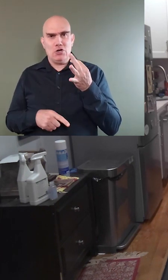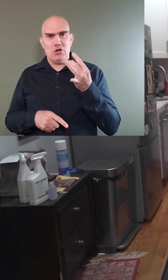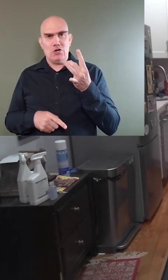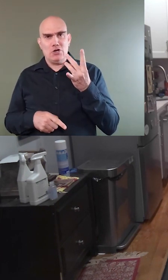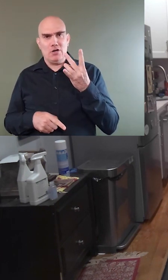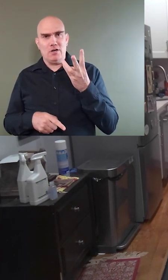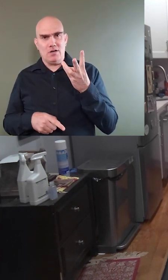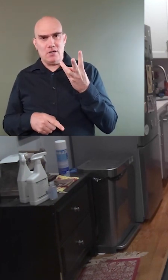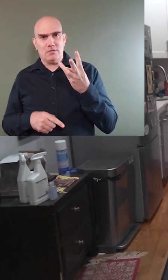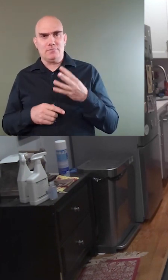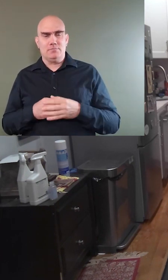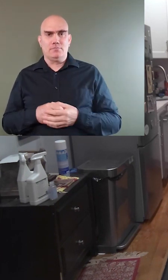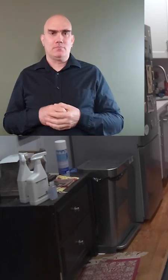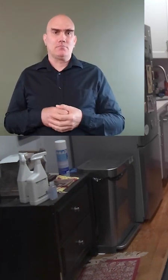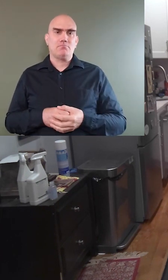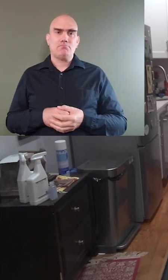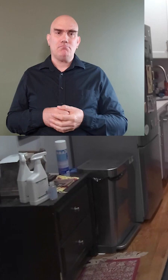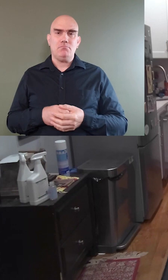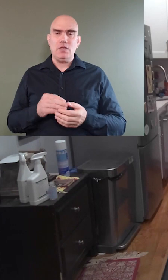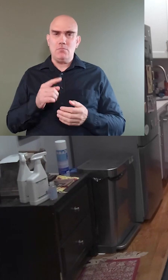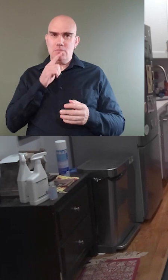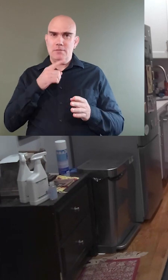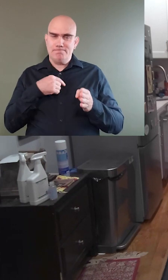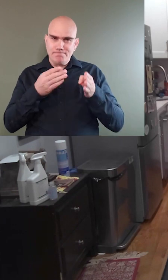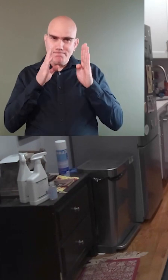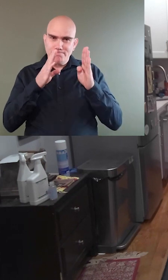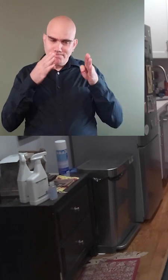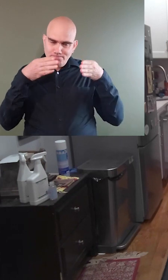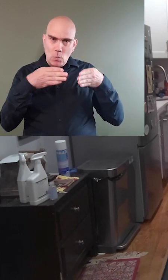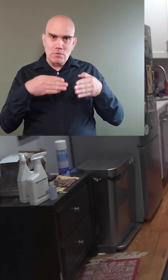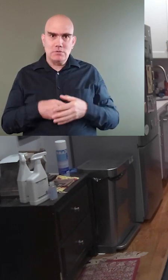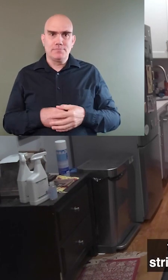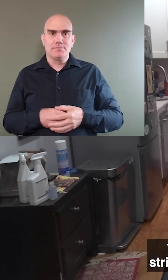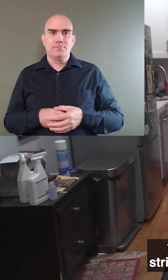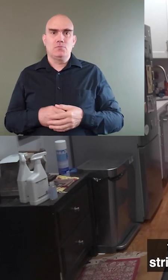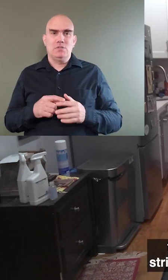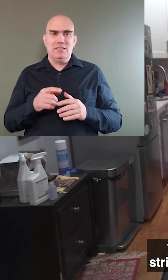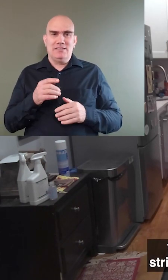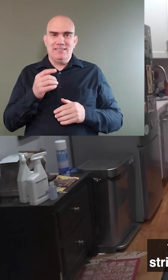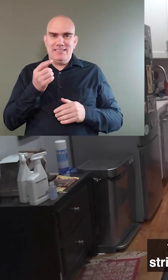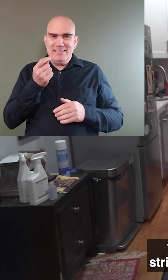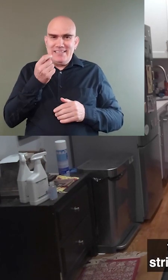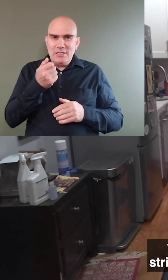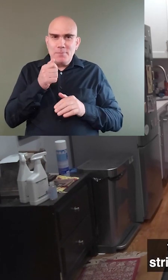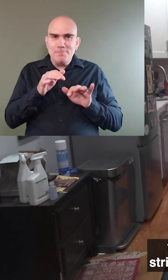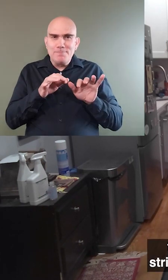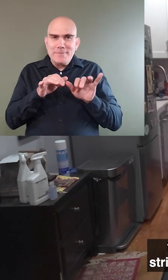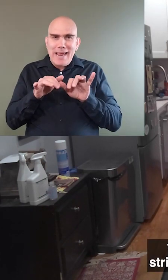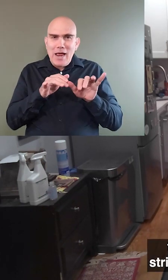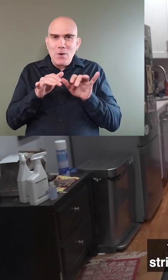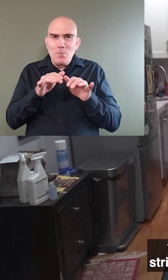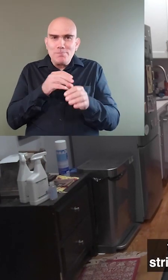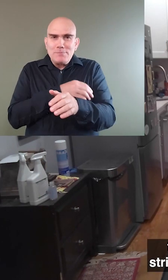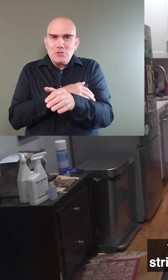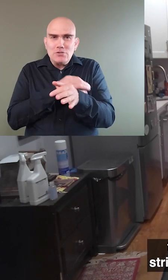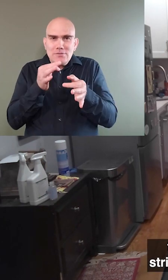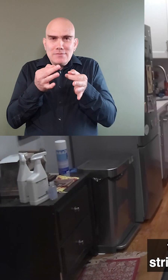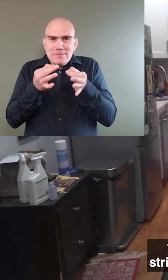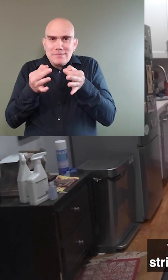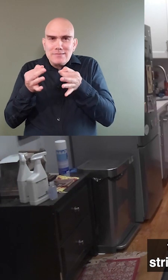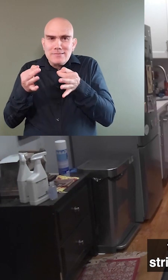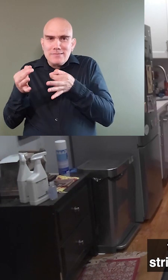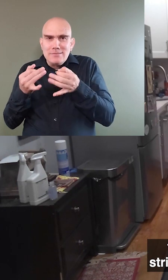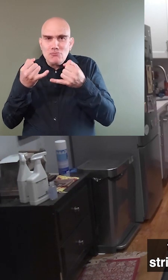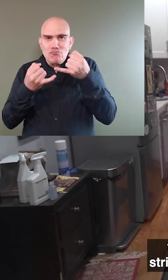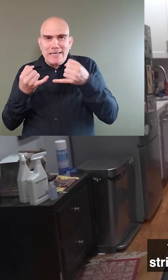finger and paid attention to all the tiny little piano string